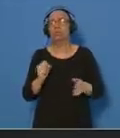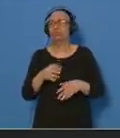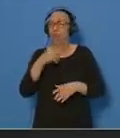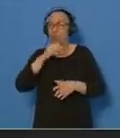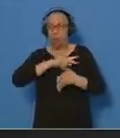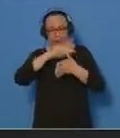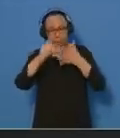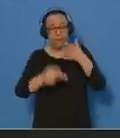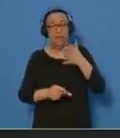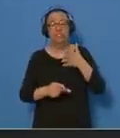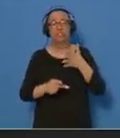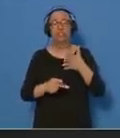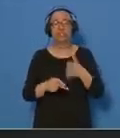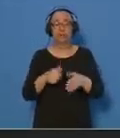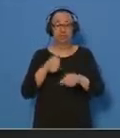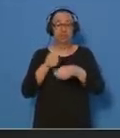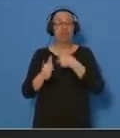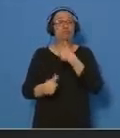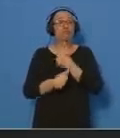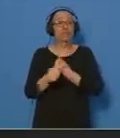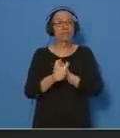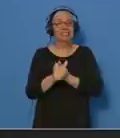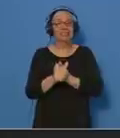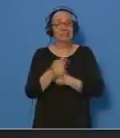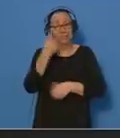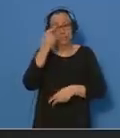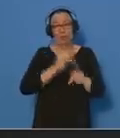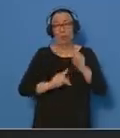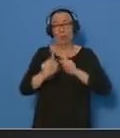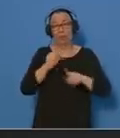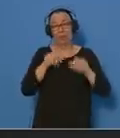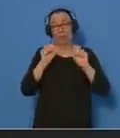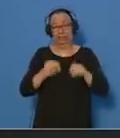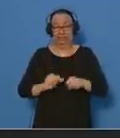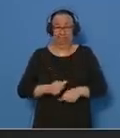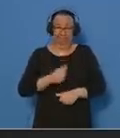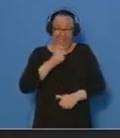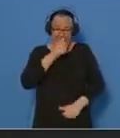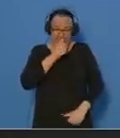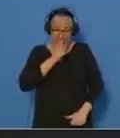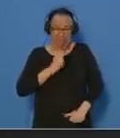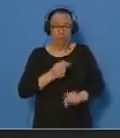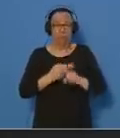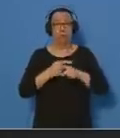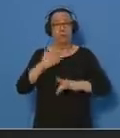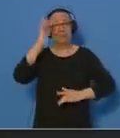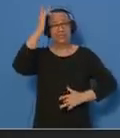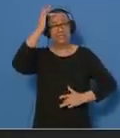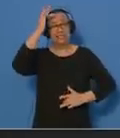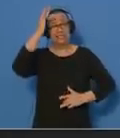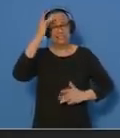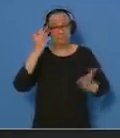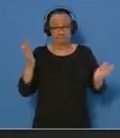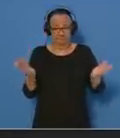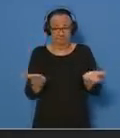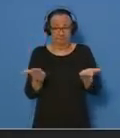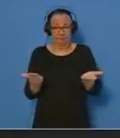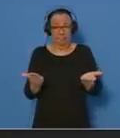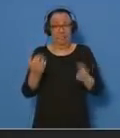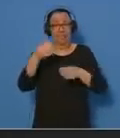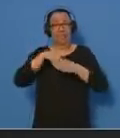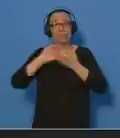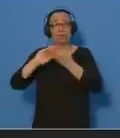factors, which are more prevalent for persons who can suffer from this disease, are very present inside of our